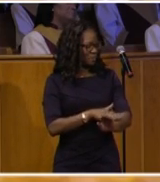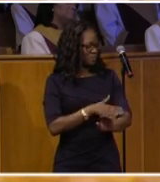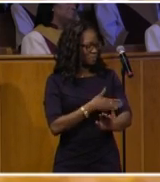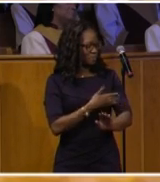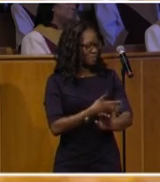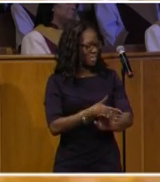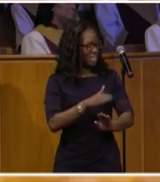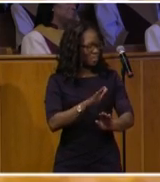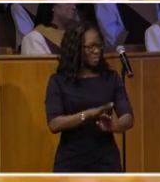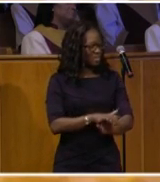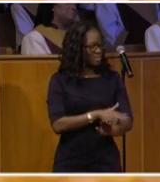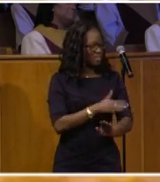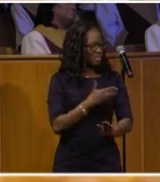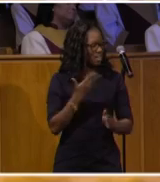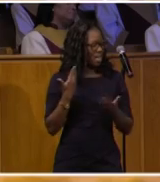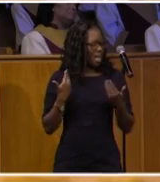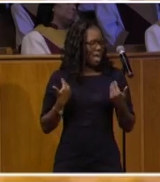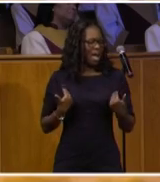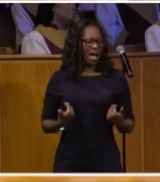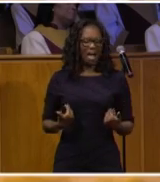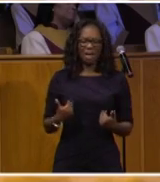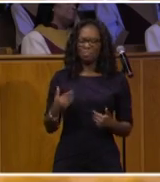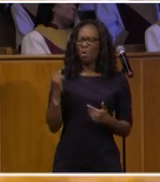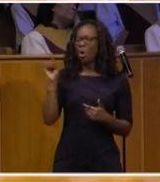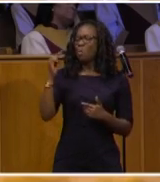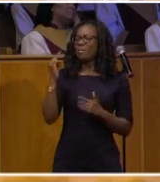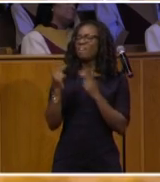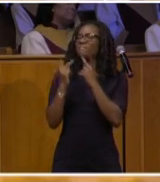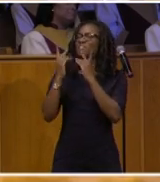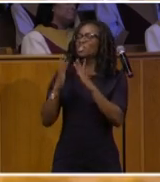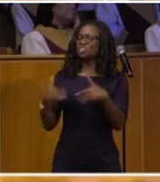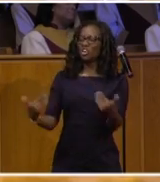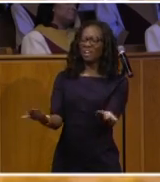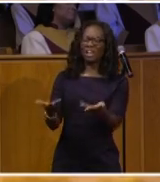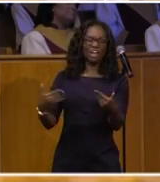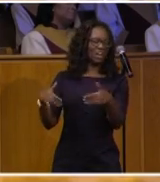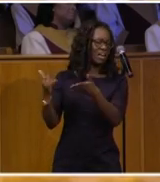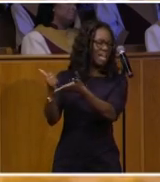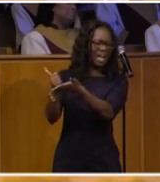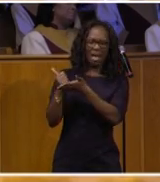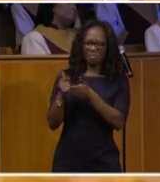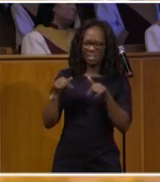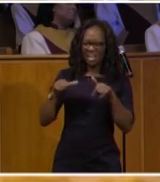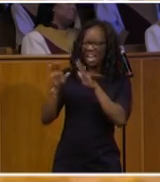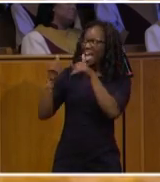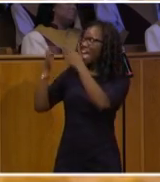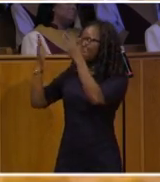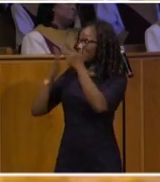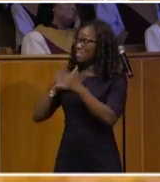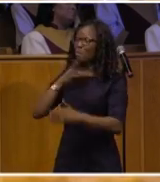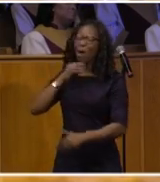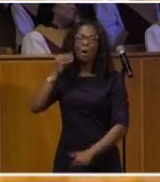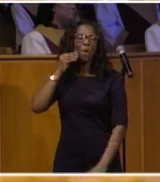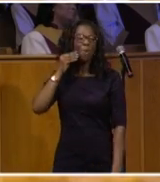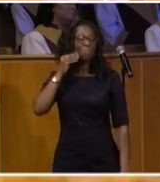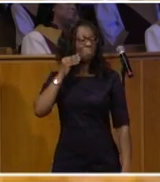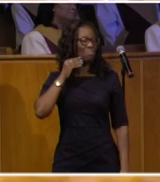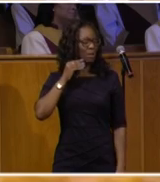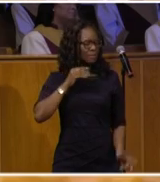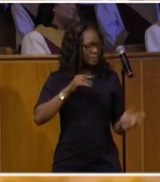He'd be singing, "I'm but a stranger here. Heaven is my home." I'm a little girl listening to